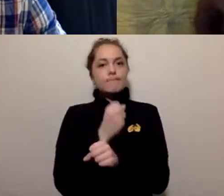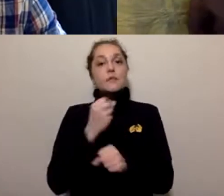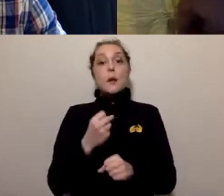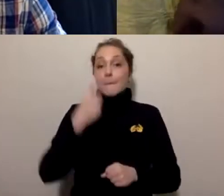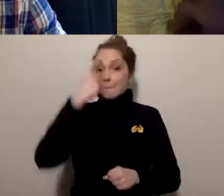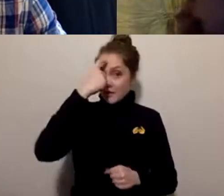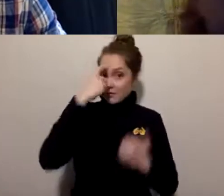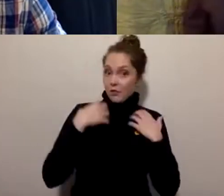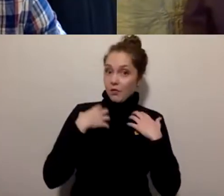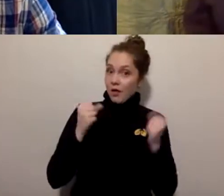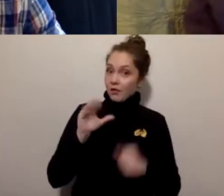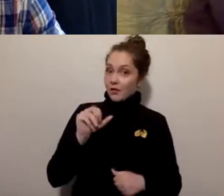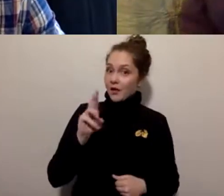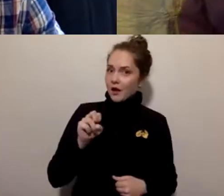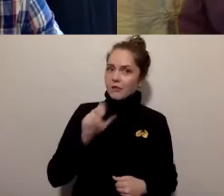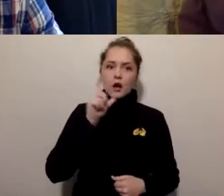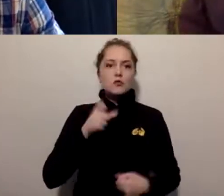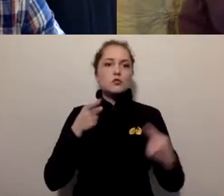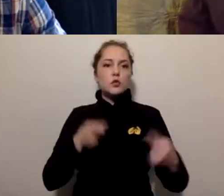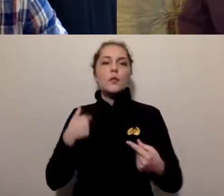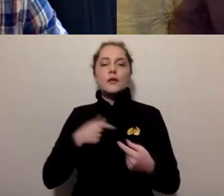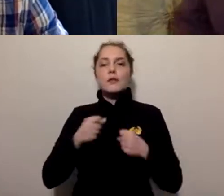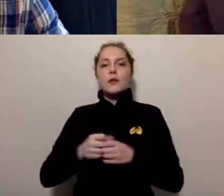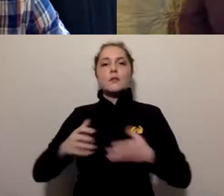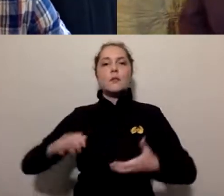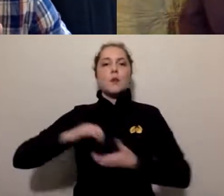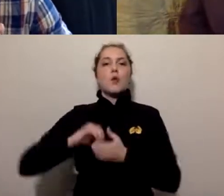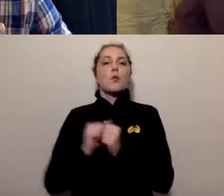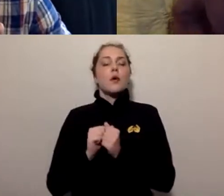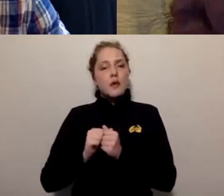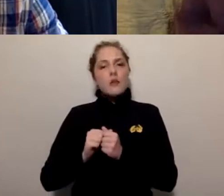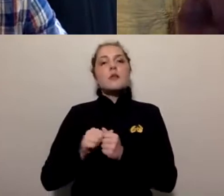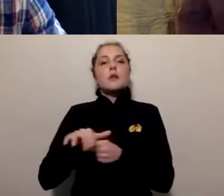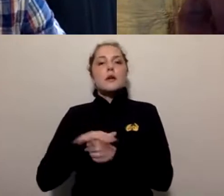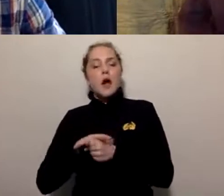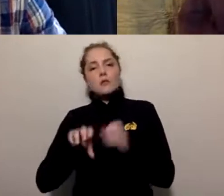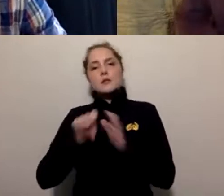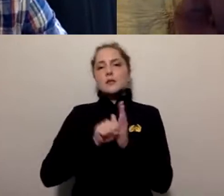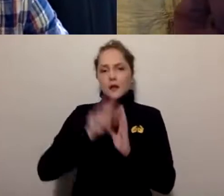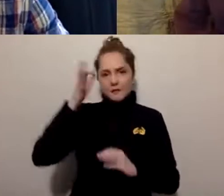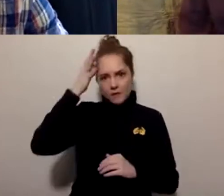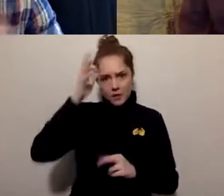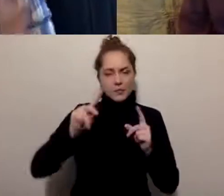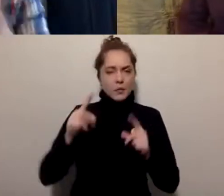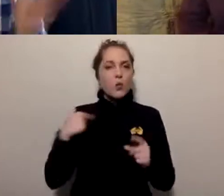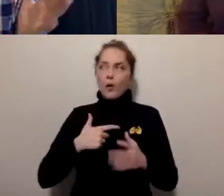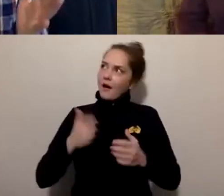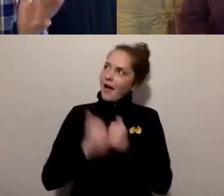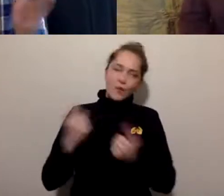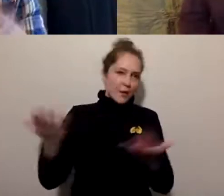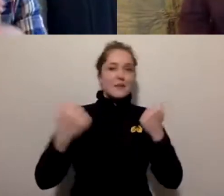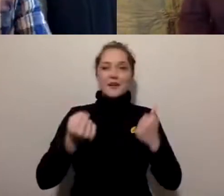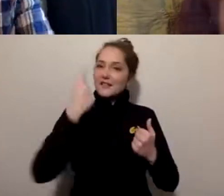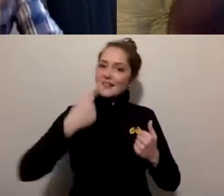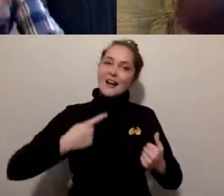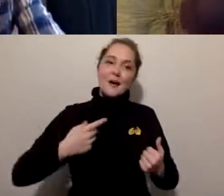should not be a struggle. We need to expand partnerships with county, state, and federal officials. Really bring everyone to the table. I'm telling you, across the